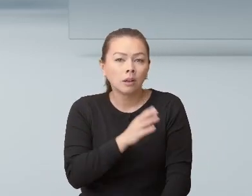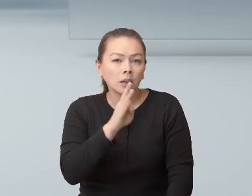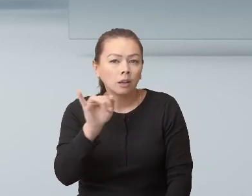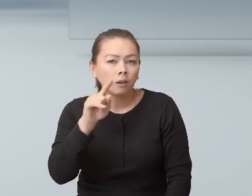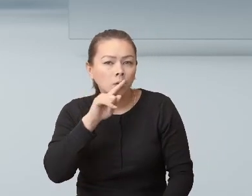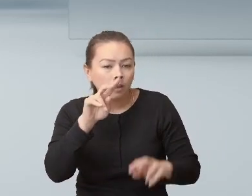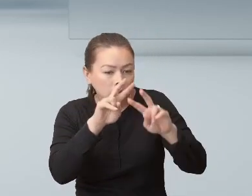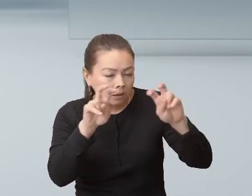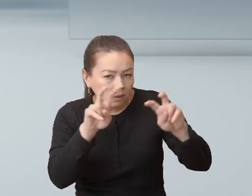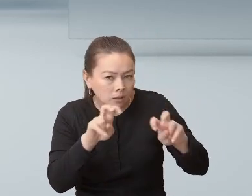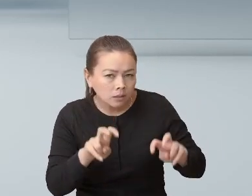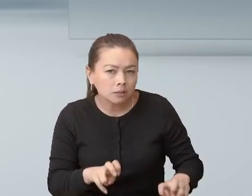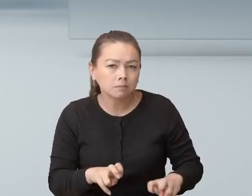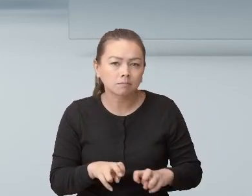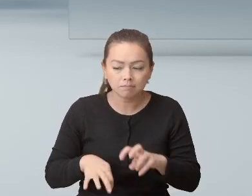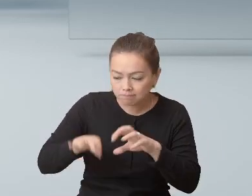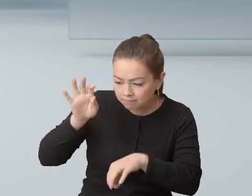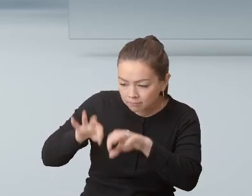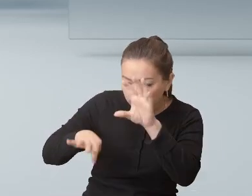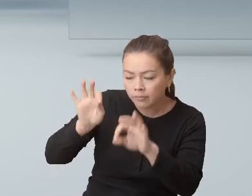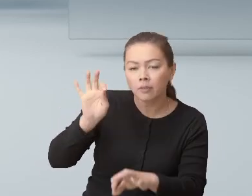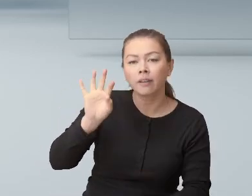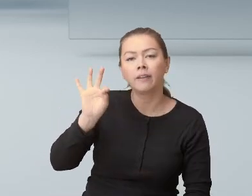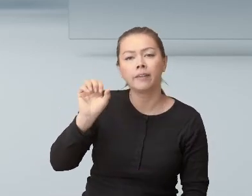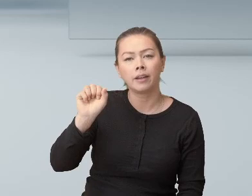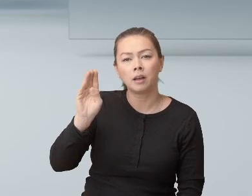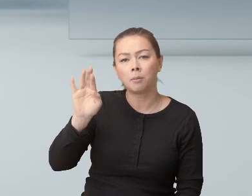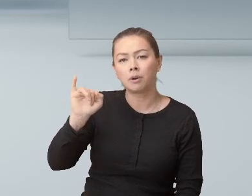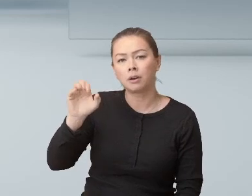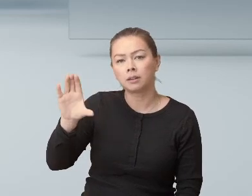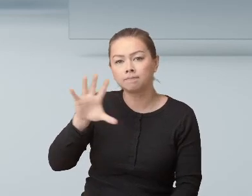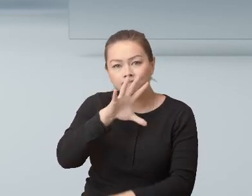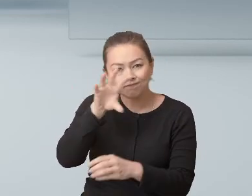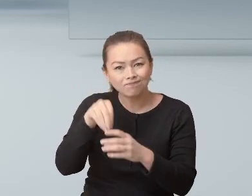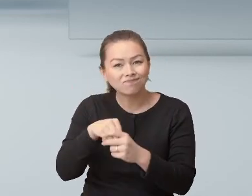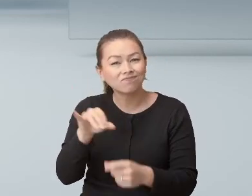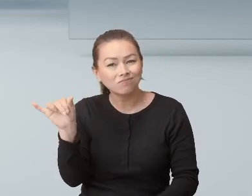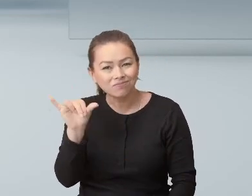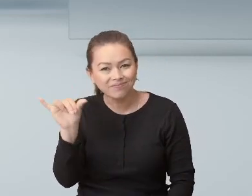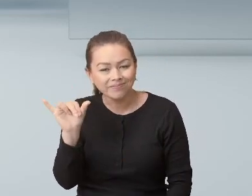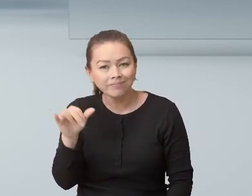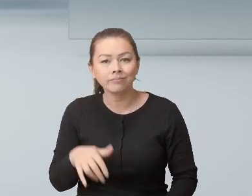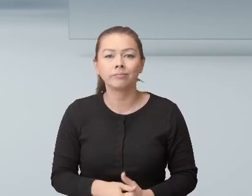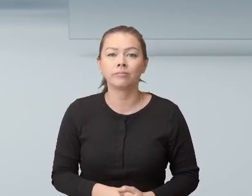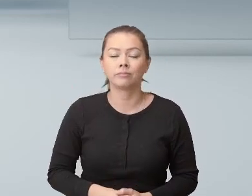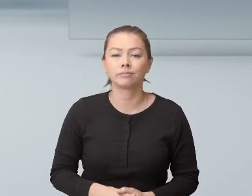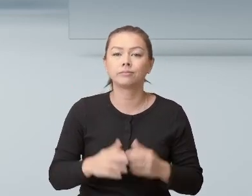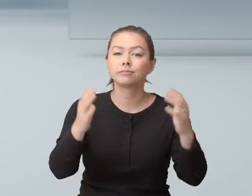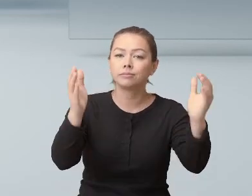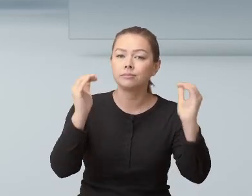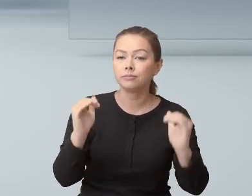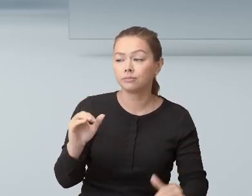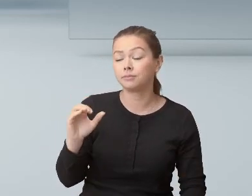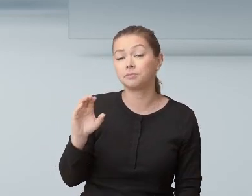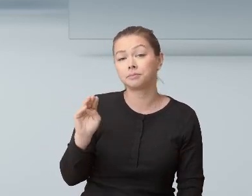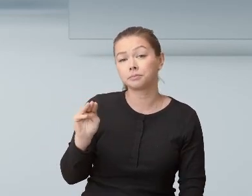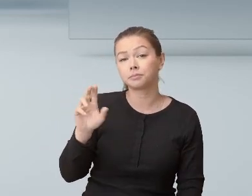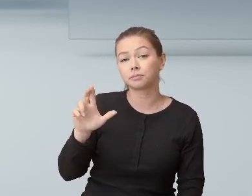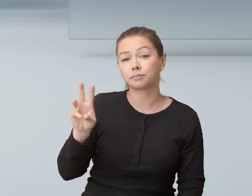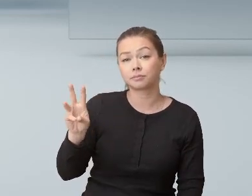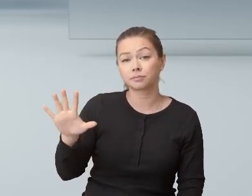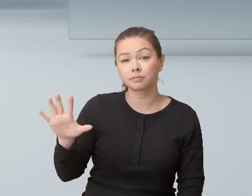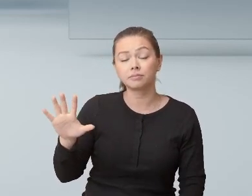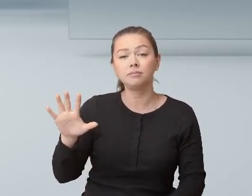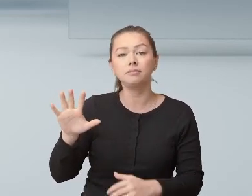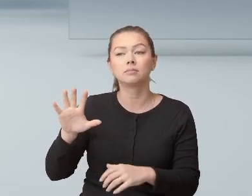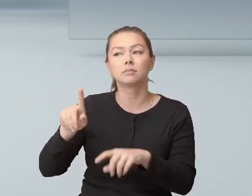and Analytics, the Fabric is part of that as well. And then the experience with the core Microsoft 365, the M365